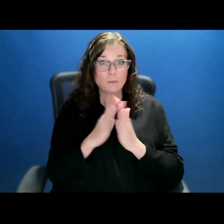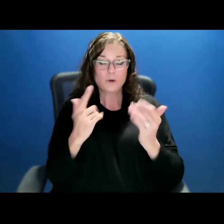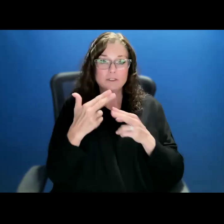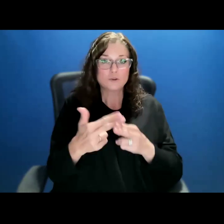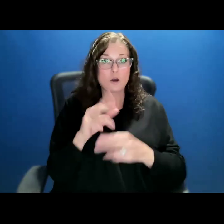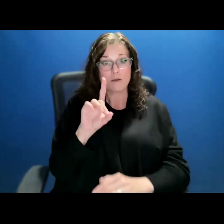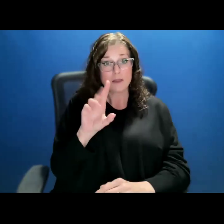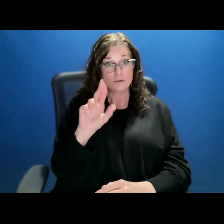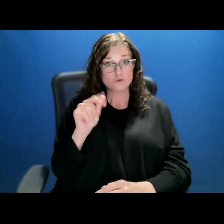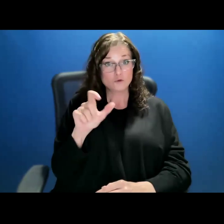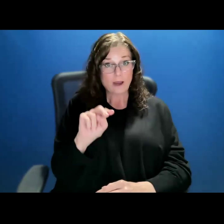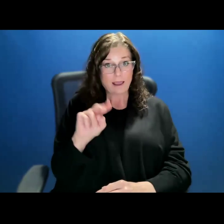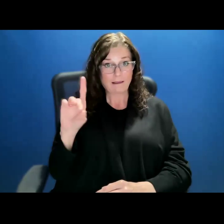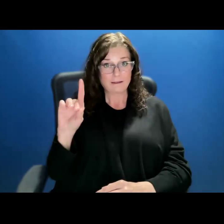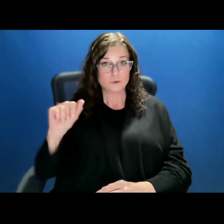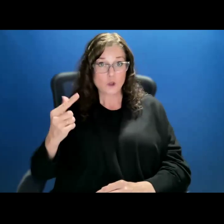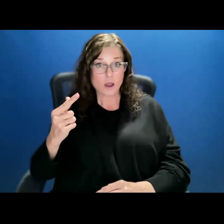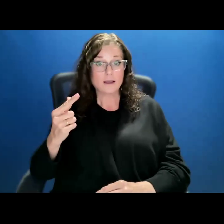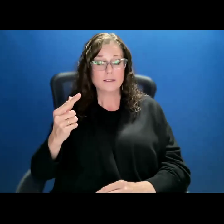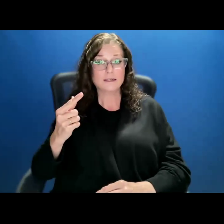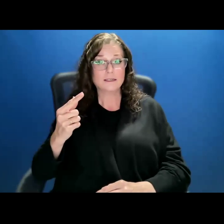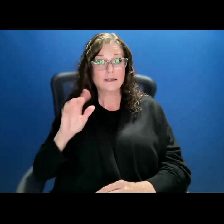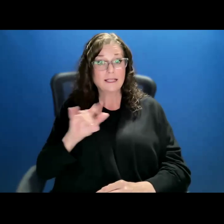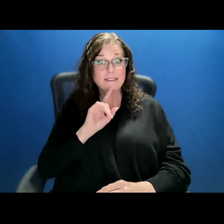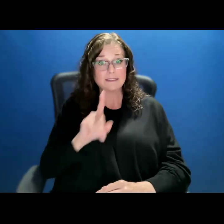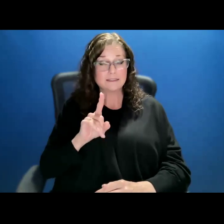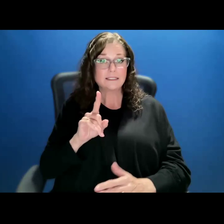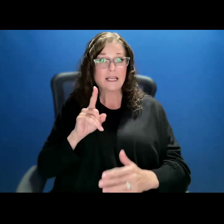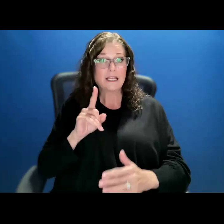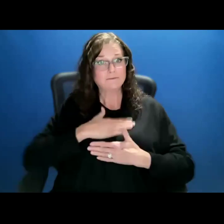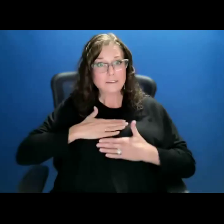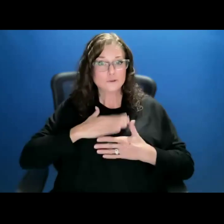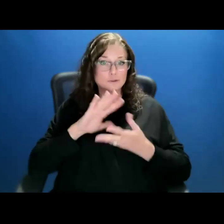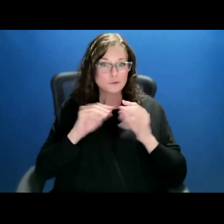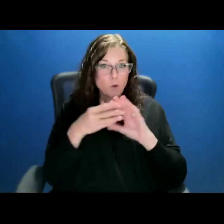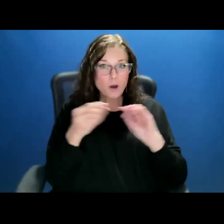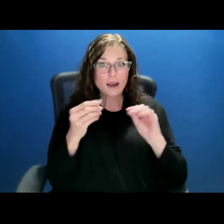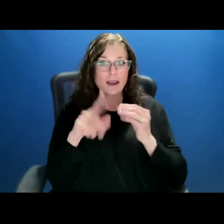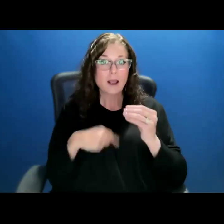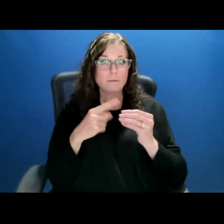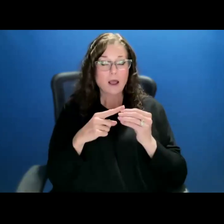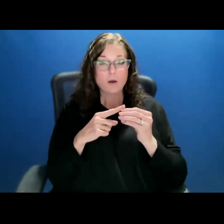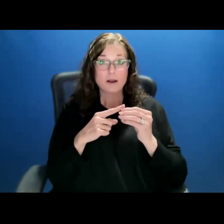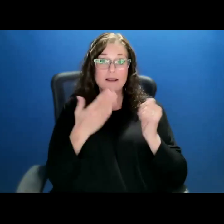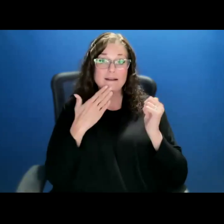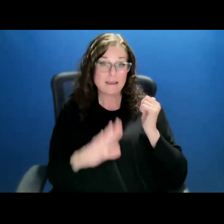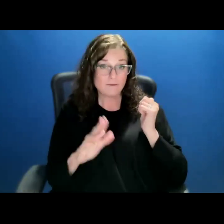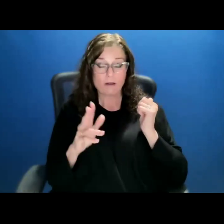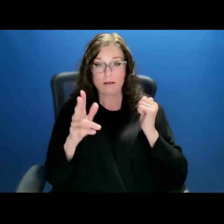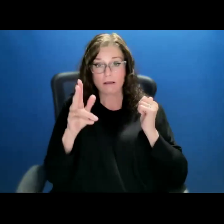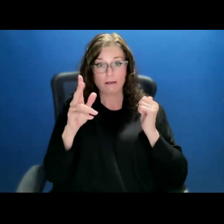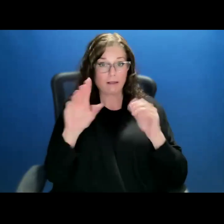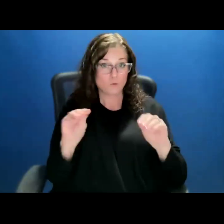Dragon Dog, and it is an adventure story about an evil wizard